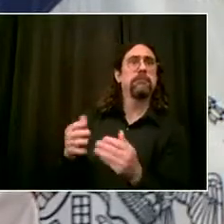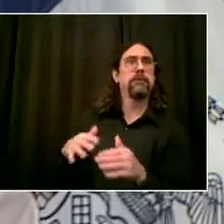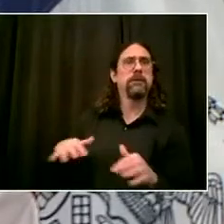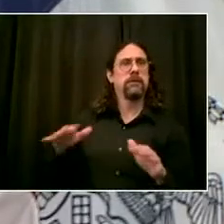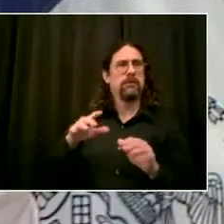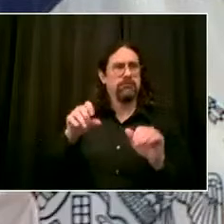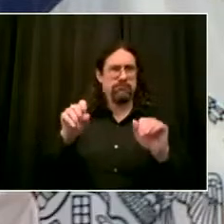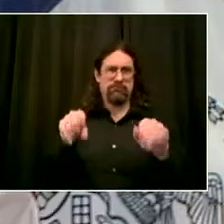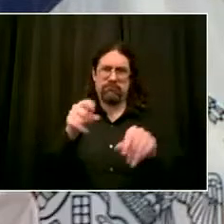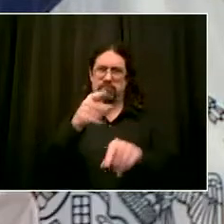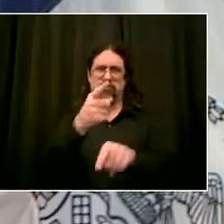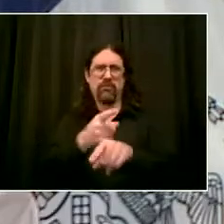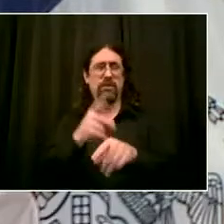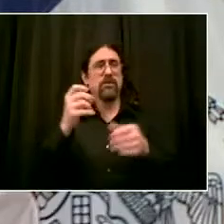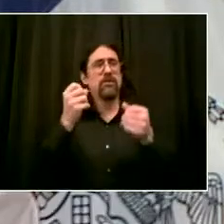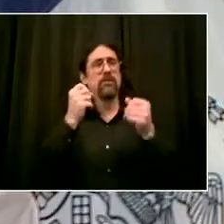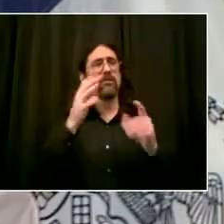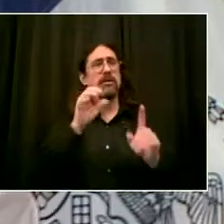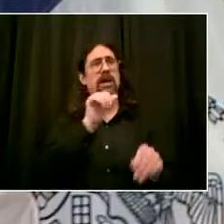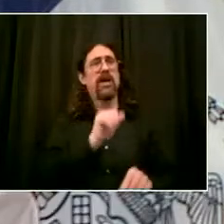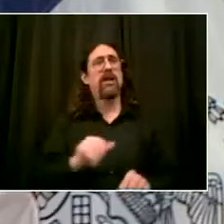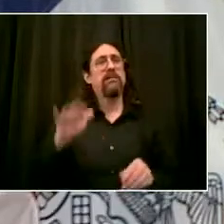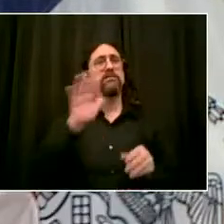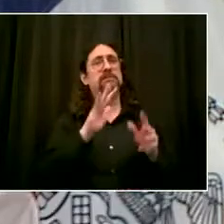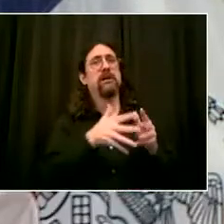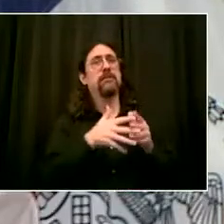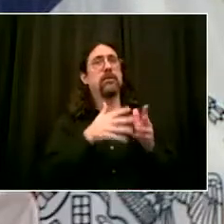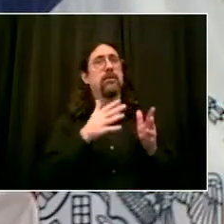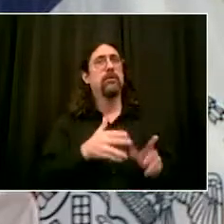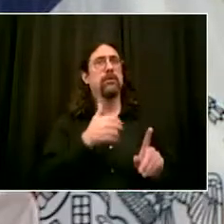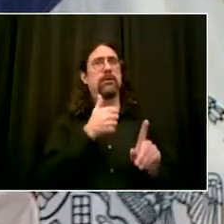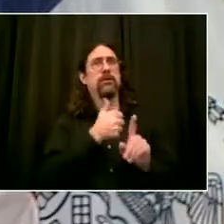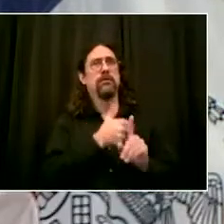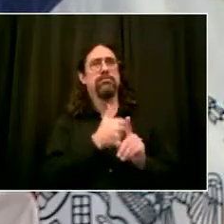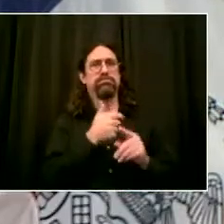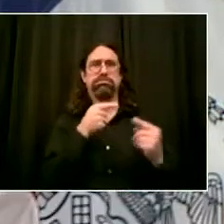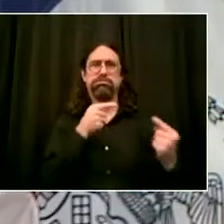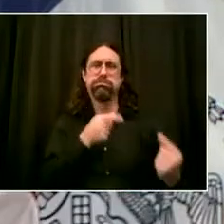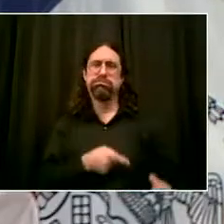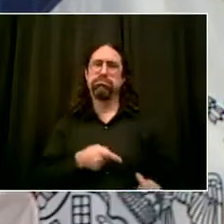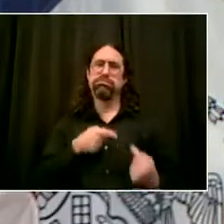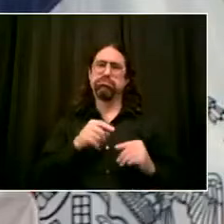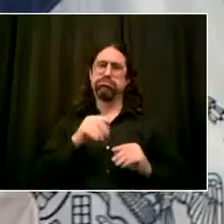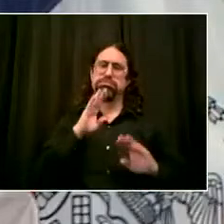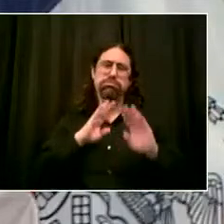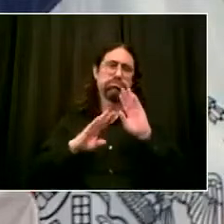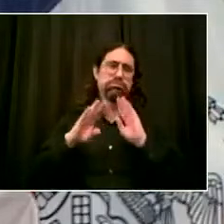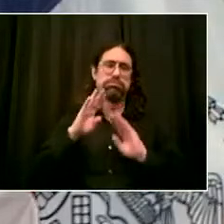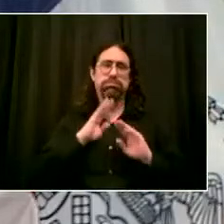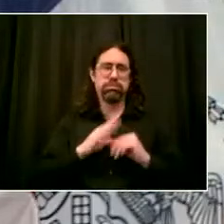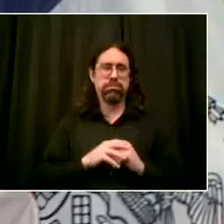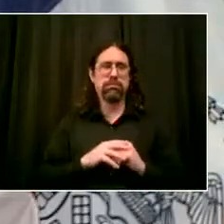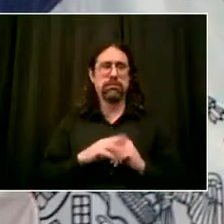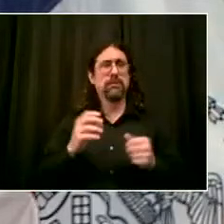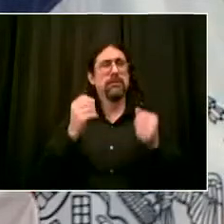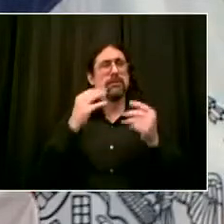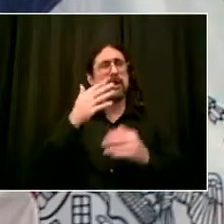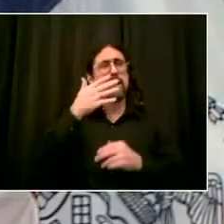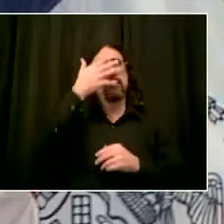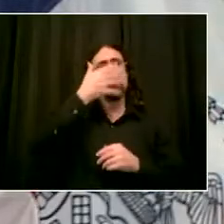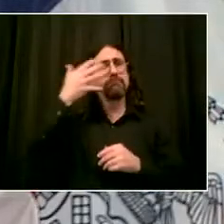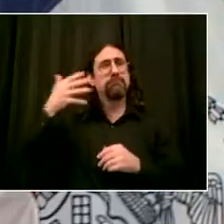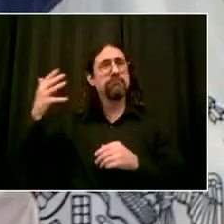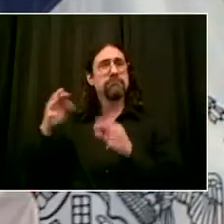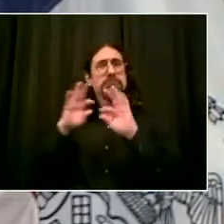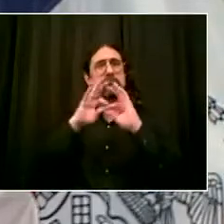this city and pass something better along to their children uh if we don't say that often enough that's something we have to